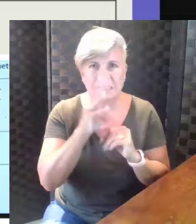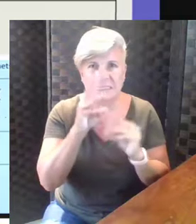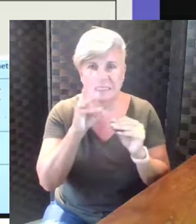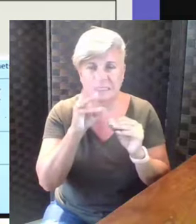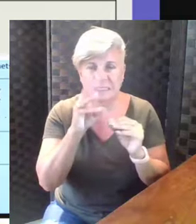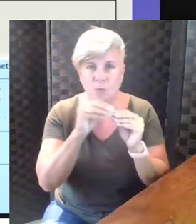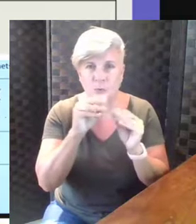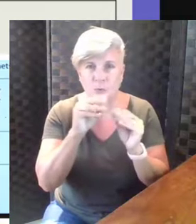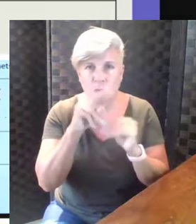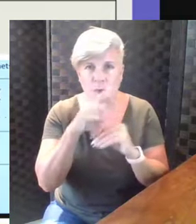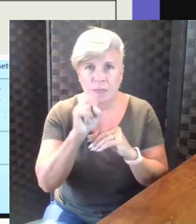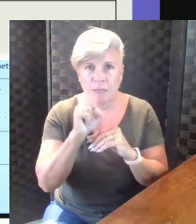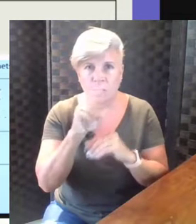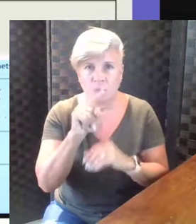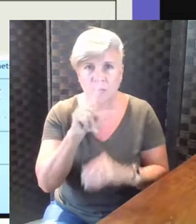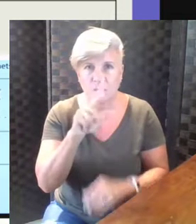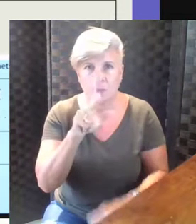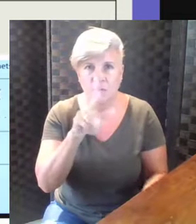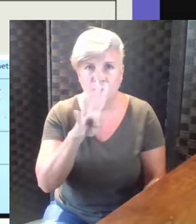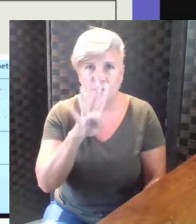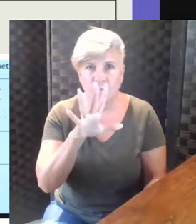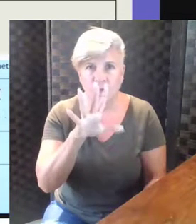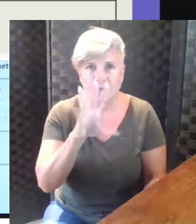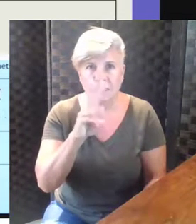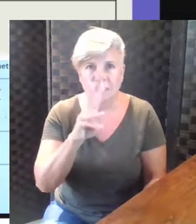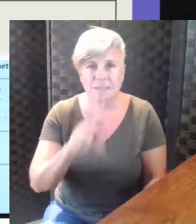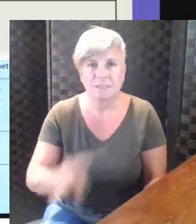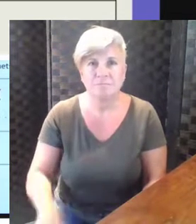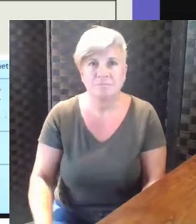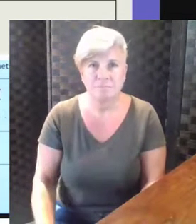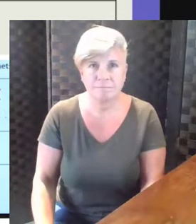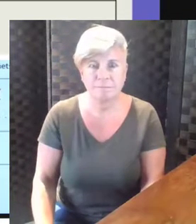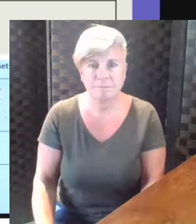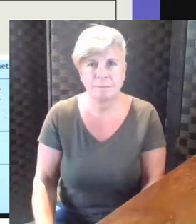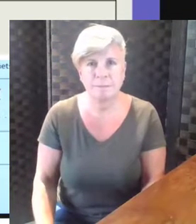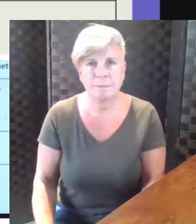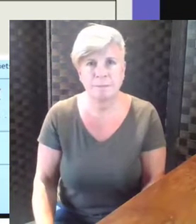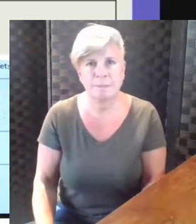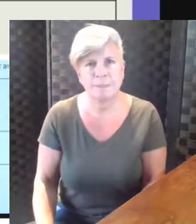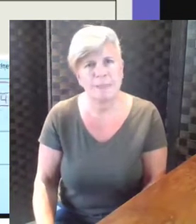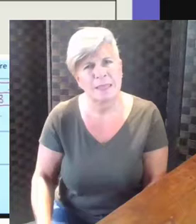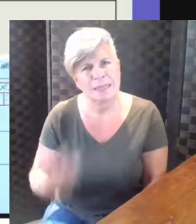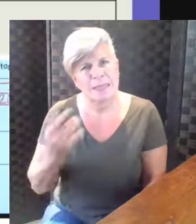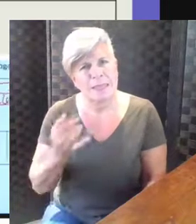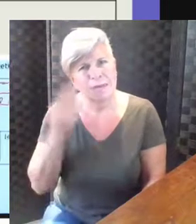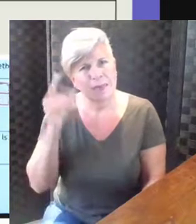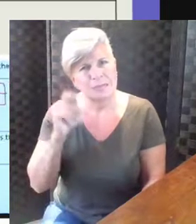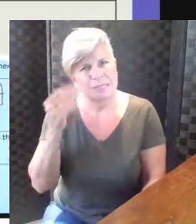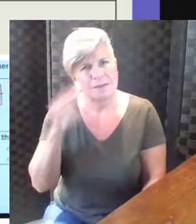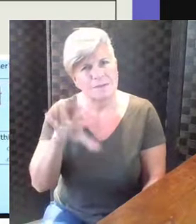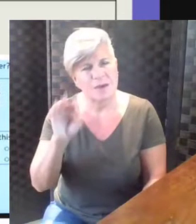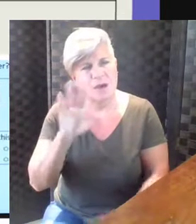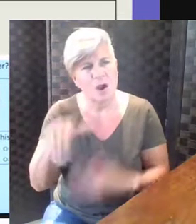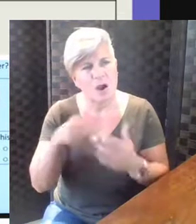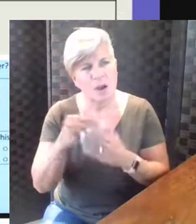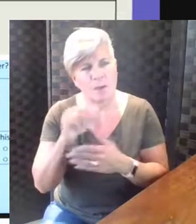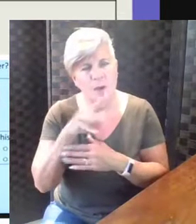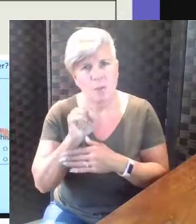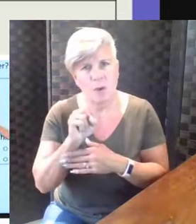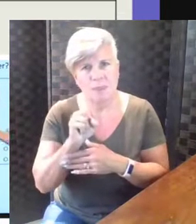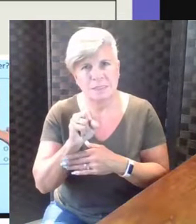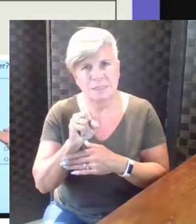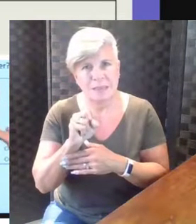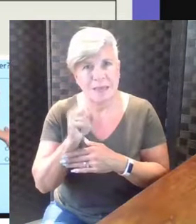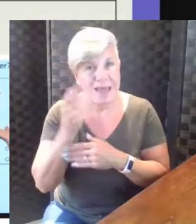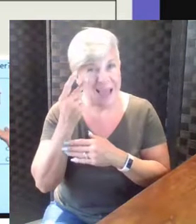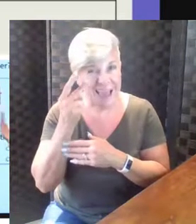more ones. 1, 2, 3, 4, 5, 6. Now I need to find all of my ones that I have, and